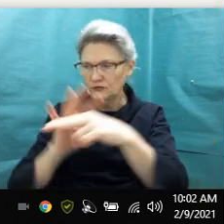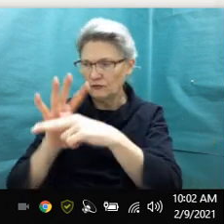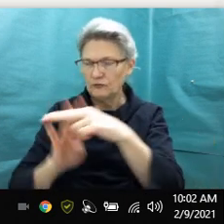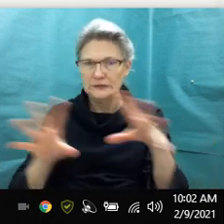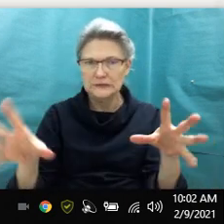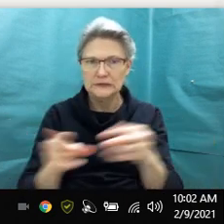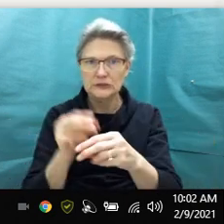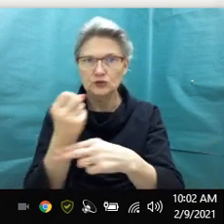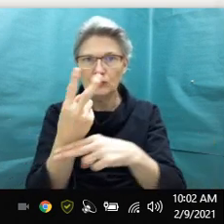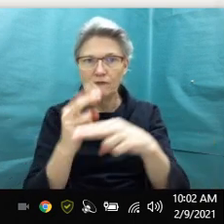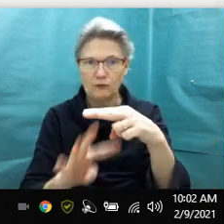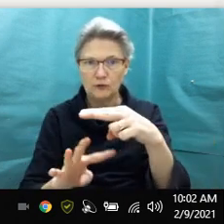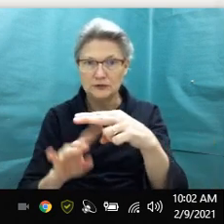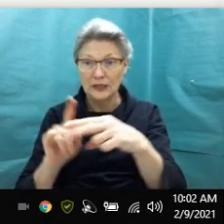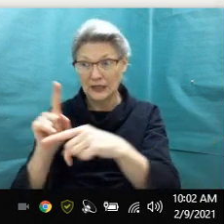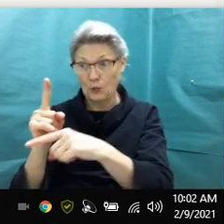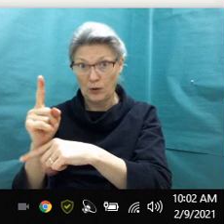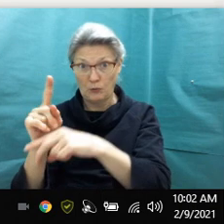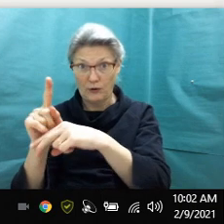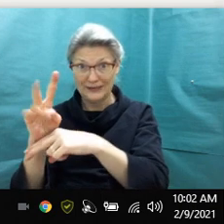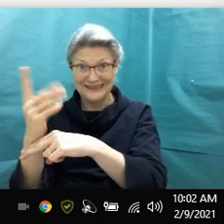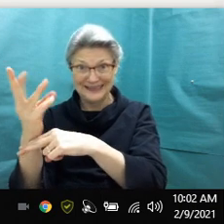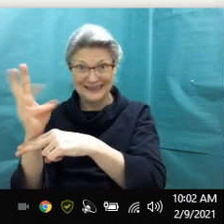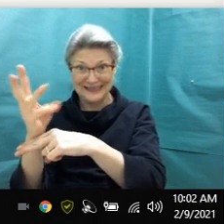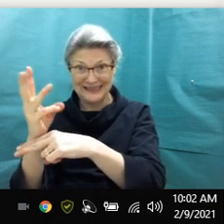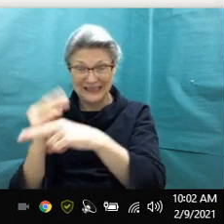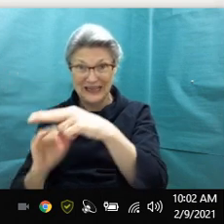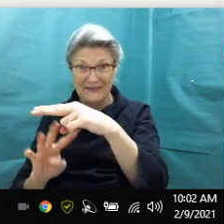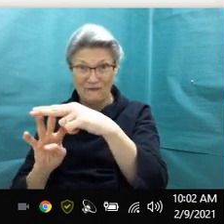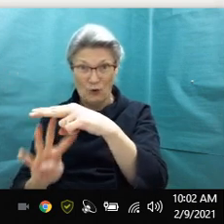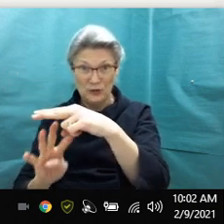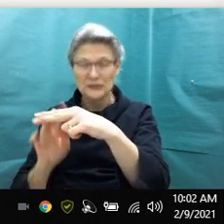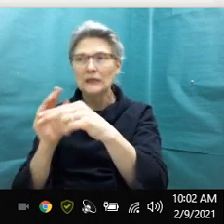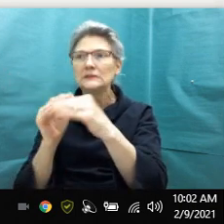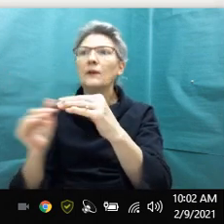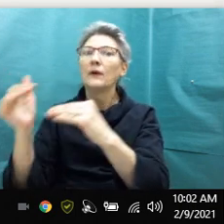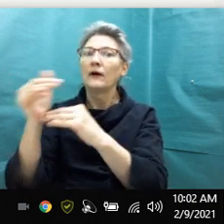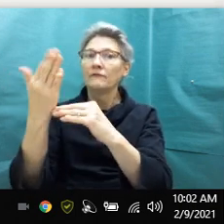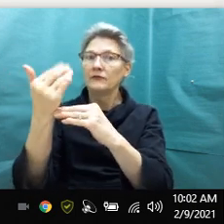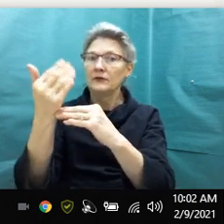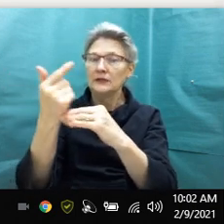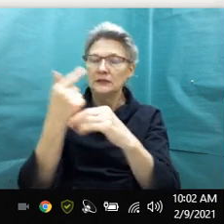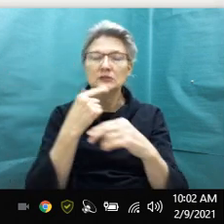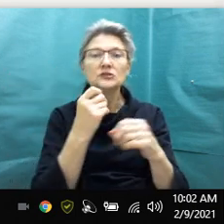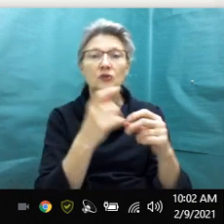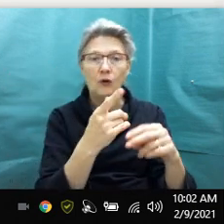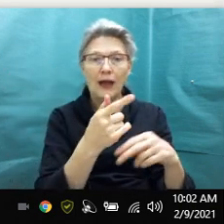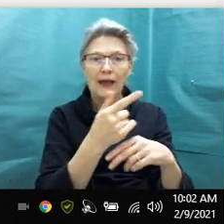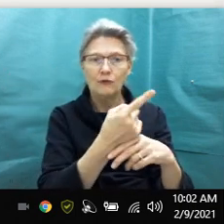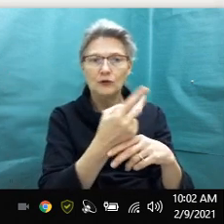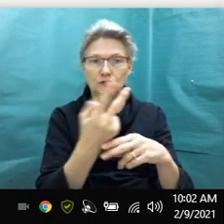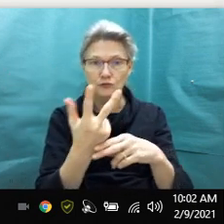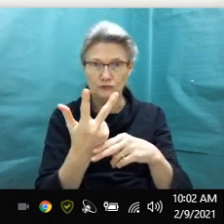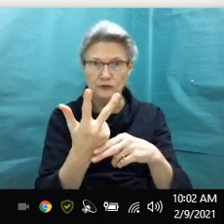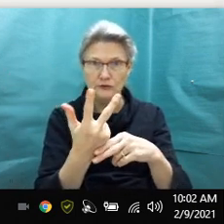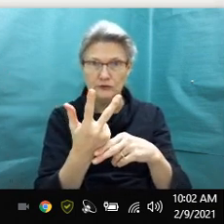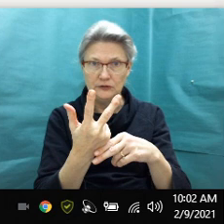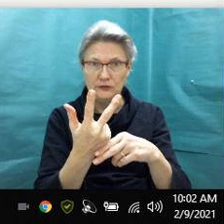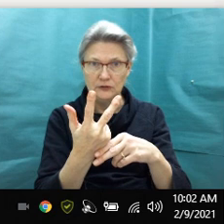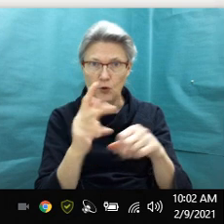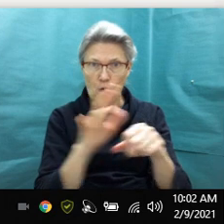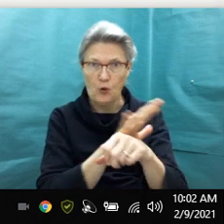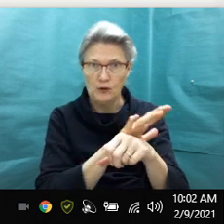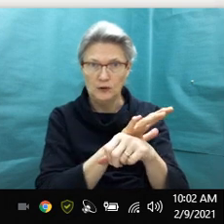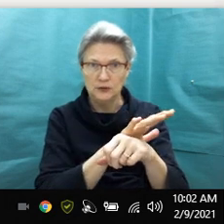that would get me at 16/4. That's too high. So here I have 1, 2, 3